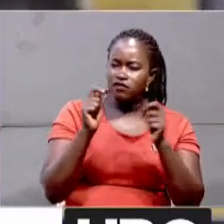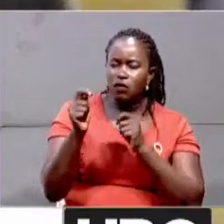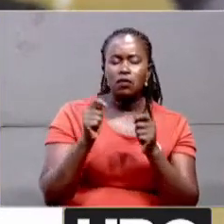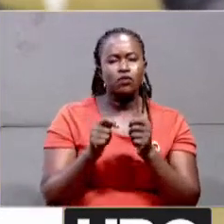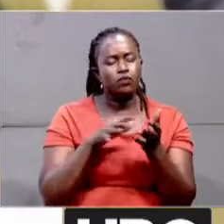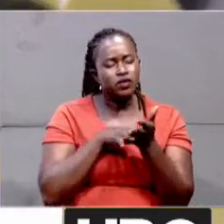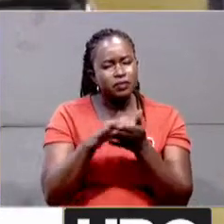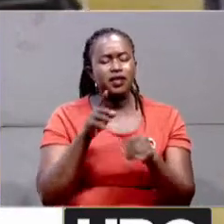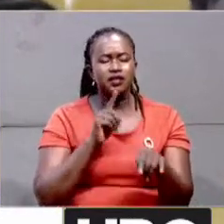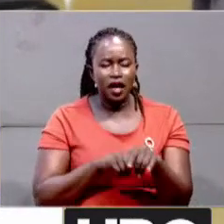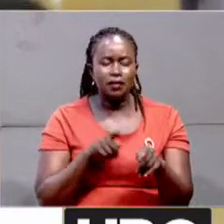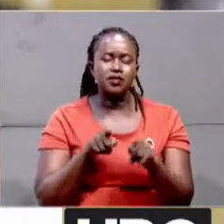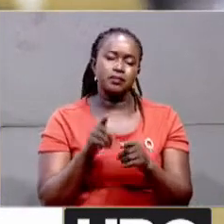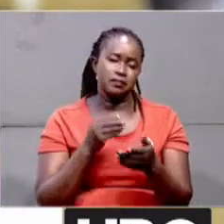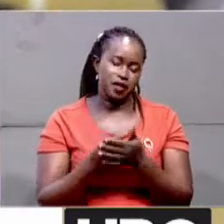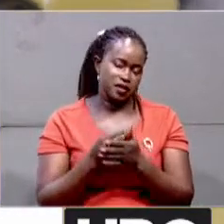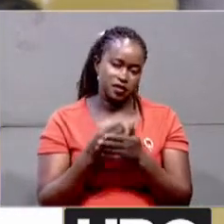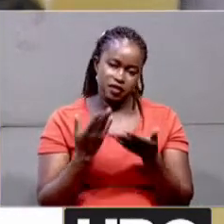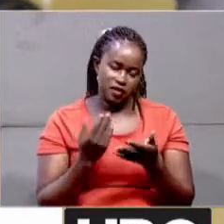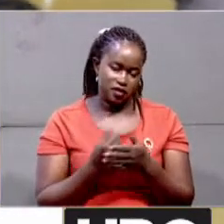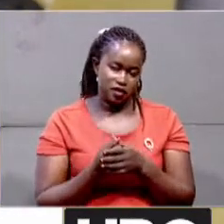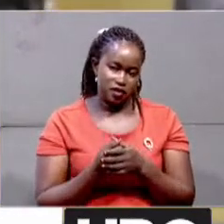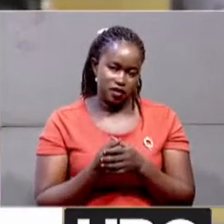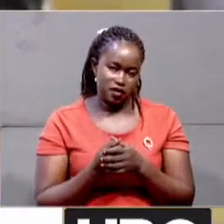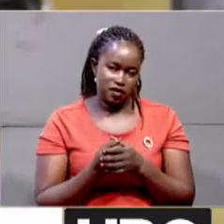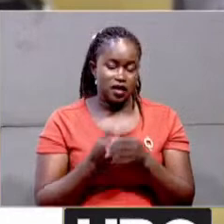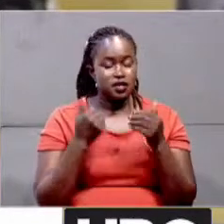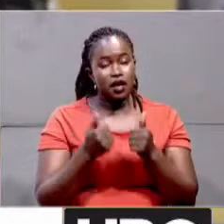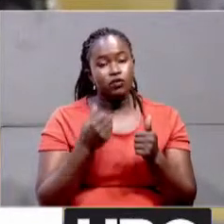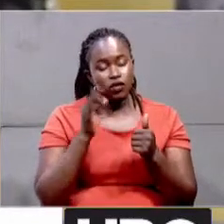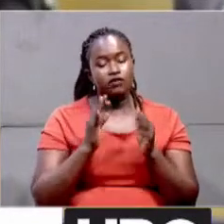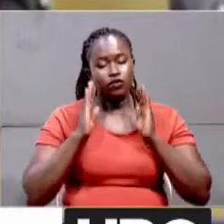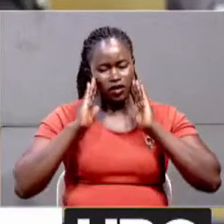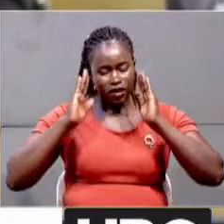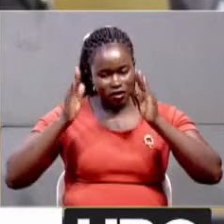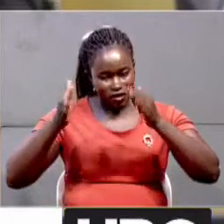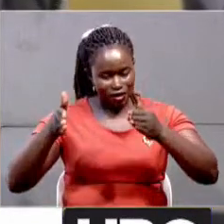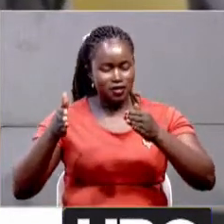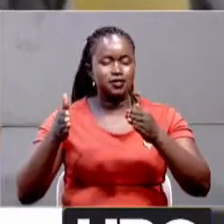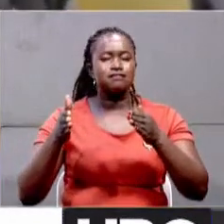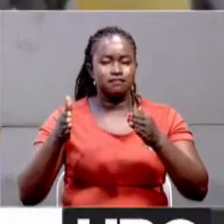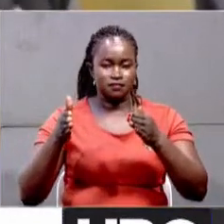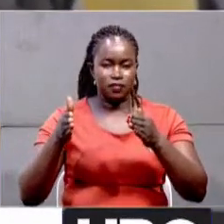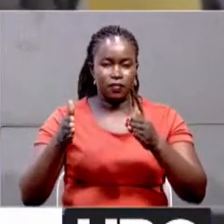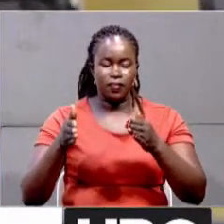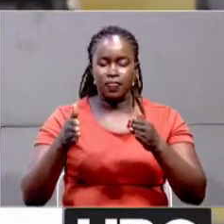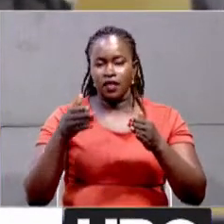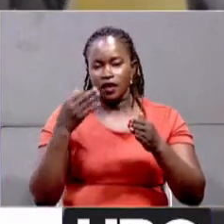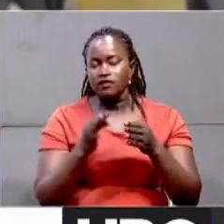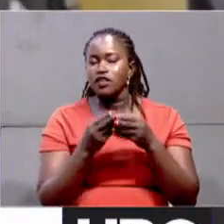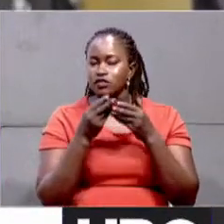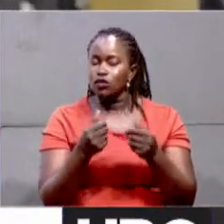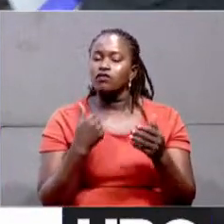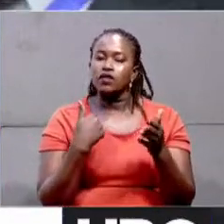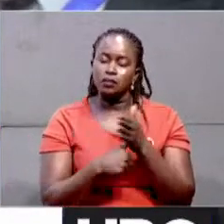time and money. So we should dedicate to them really if they are solving a problem.